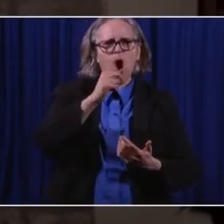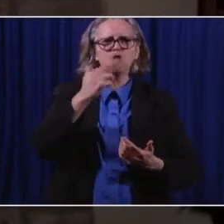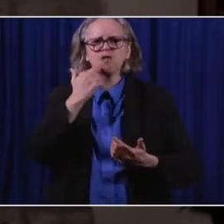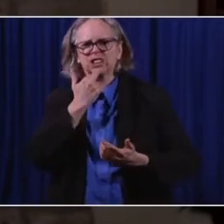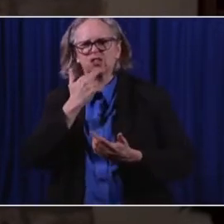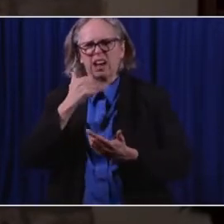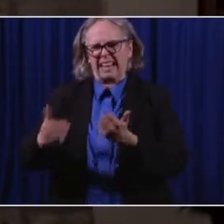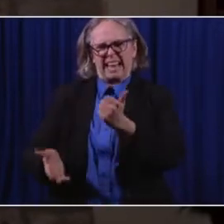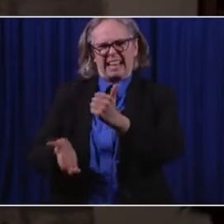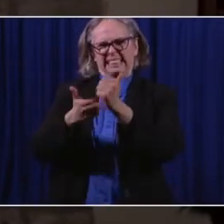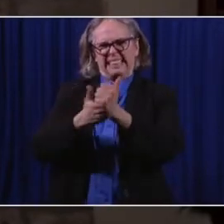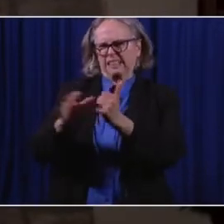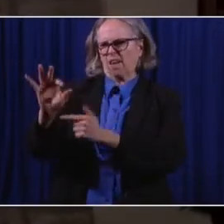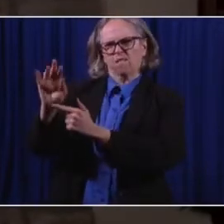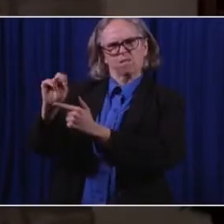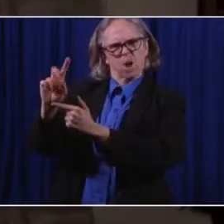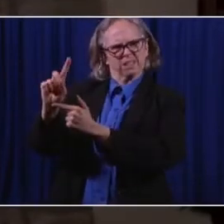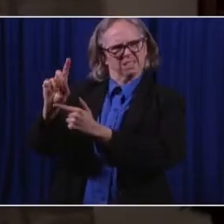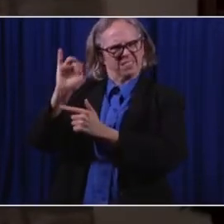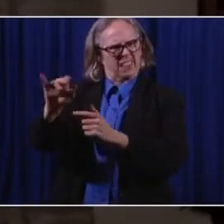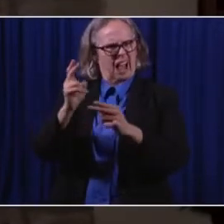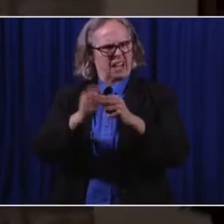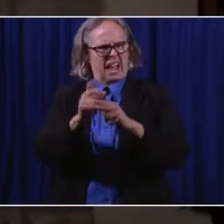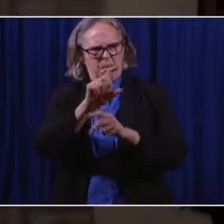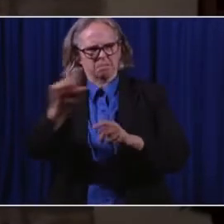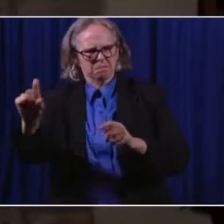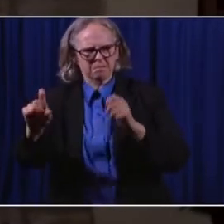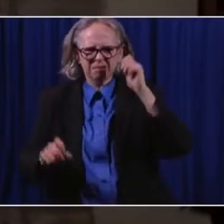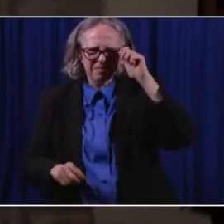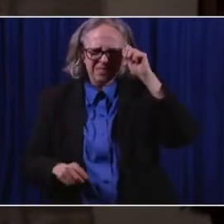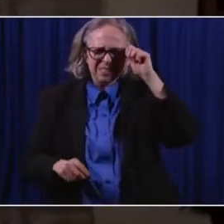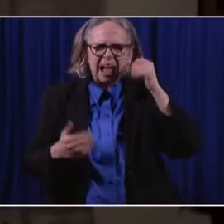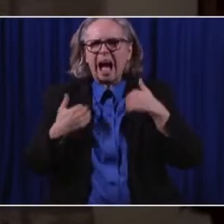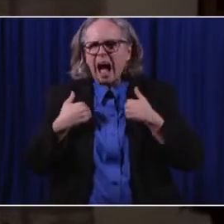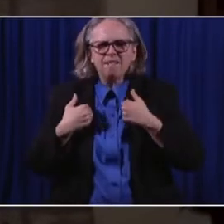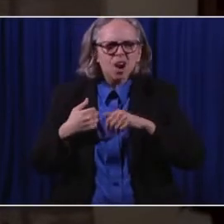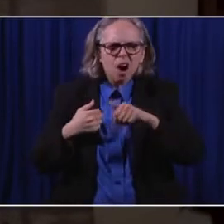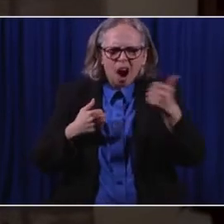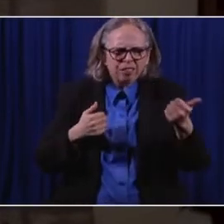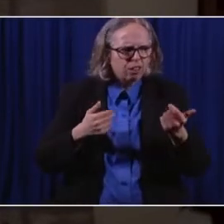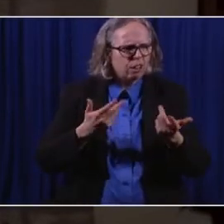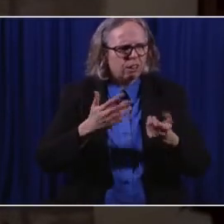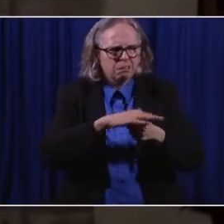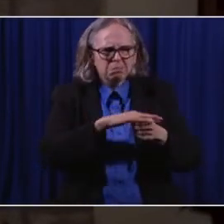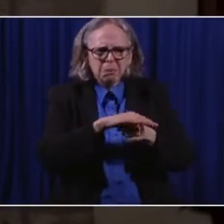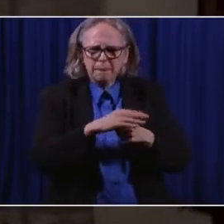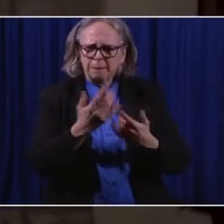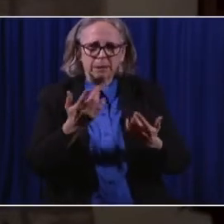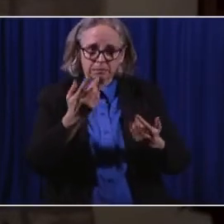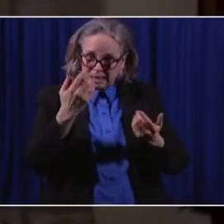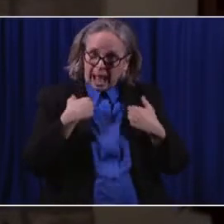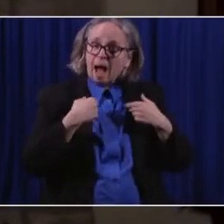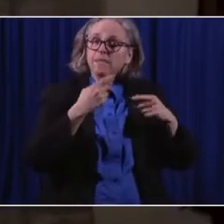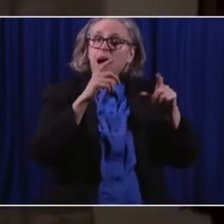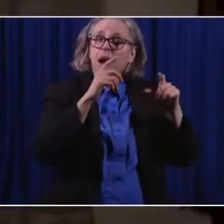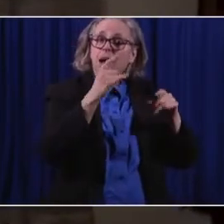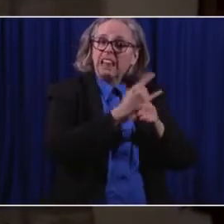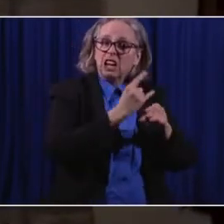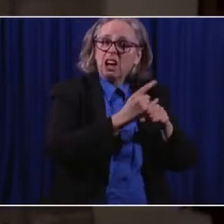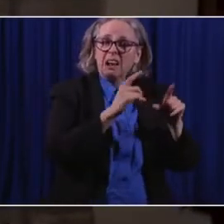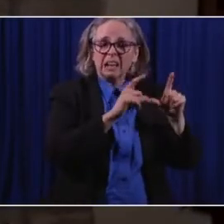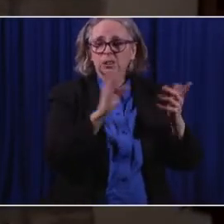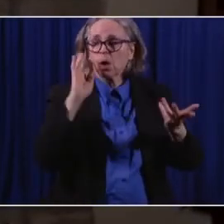have eligible liquor permits. Movie theaters, some bowling alleys, sports concert venues may also have